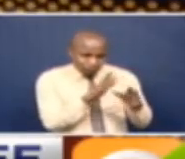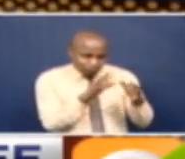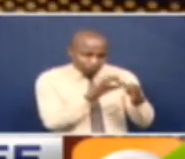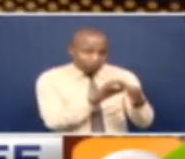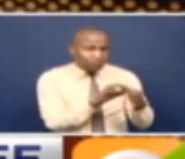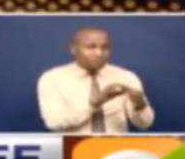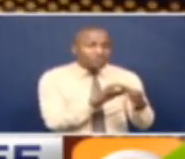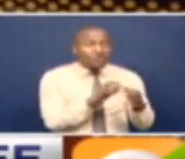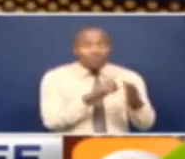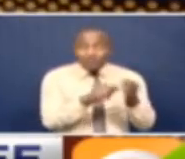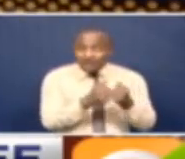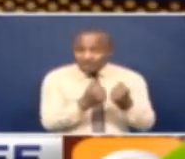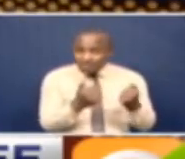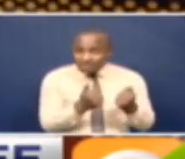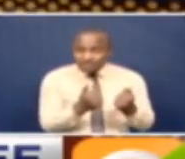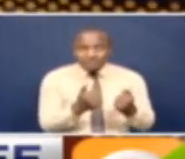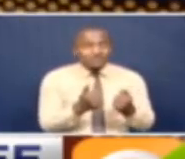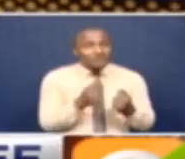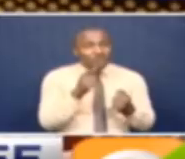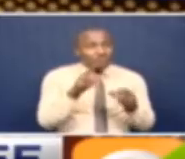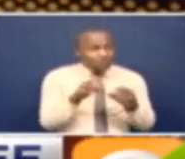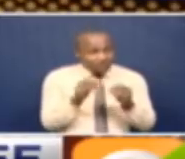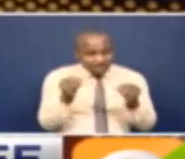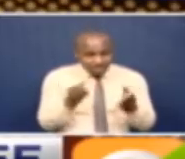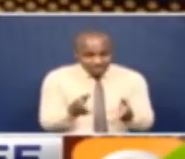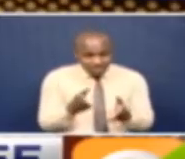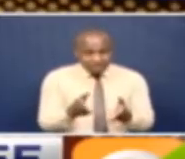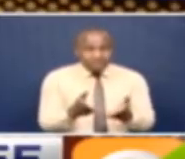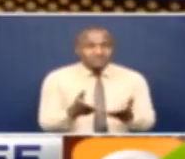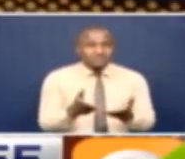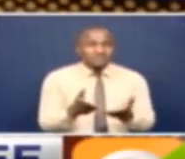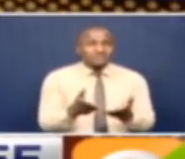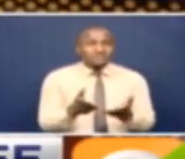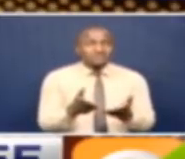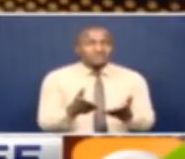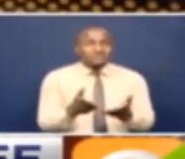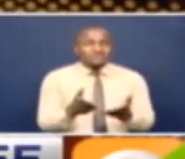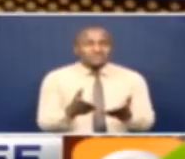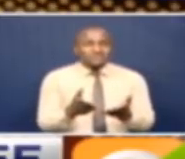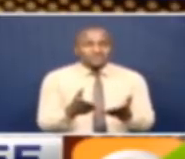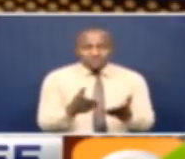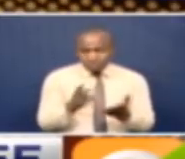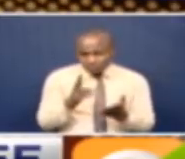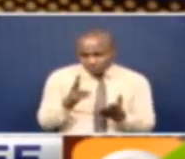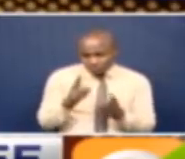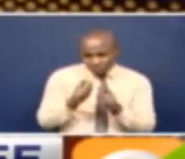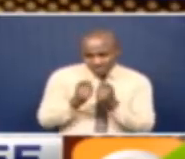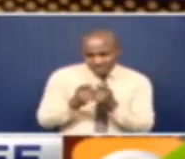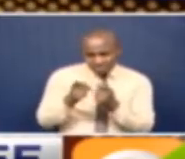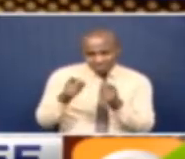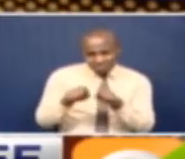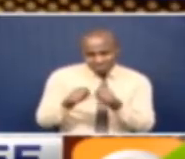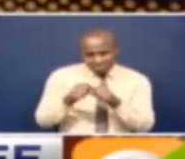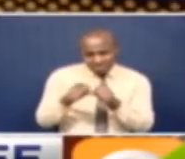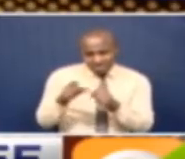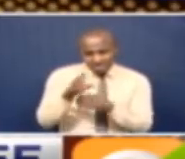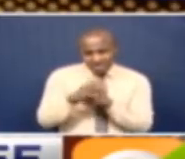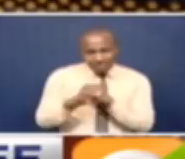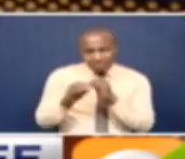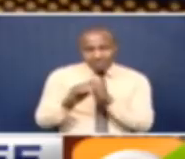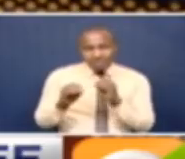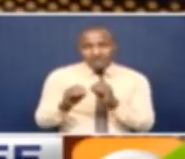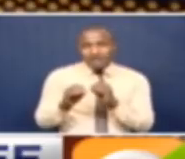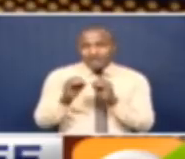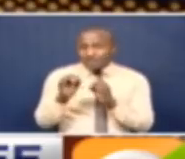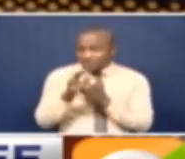what happens is, so you find here, Olekin and I started to say how true tribes don't own this country. As long as the basis for political